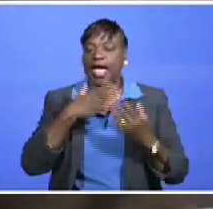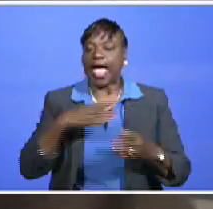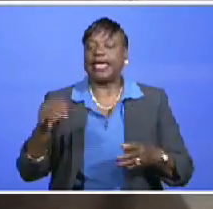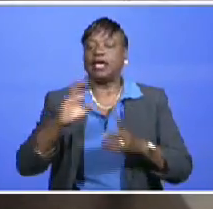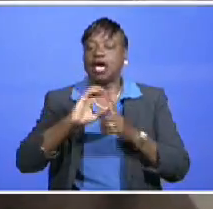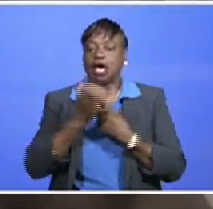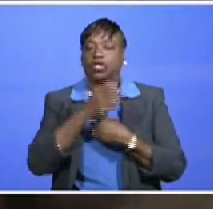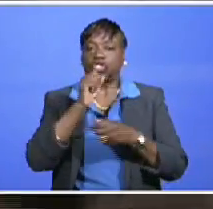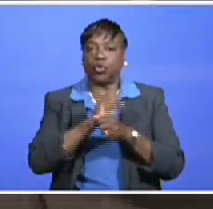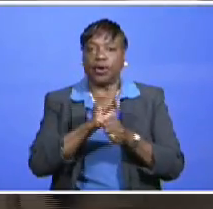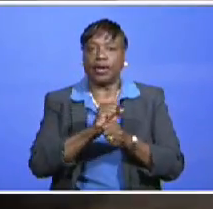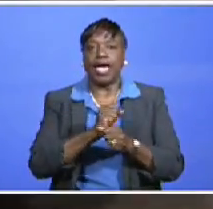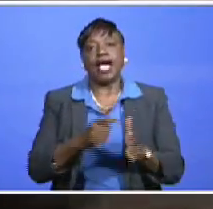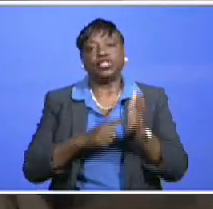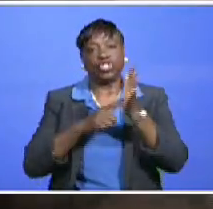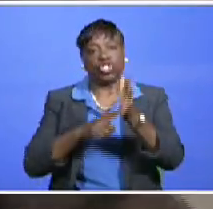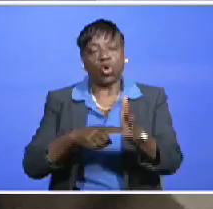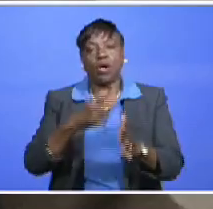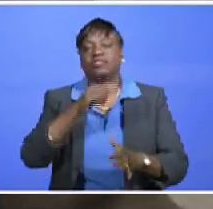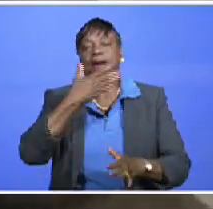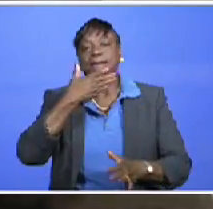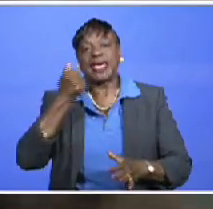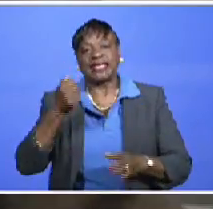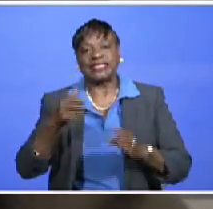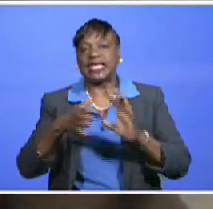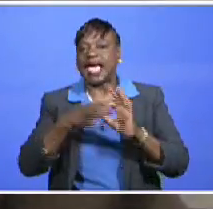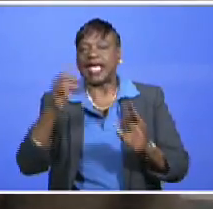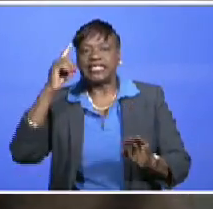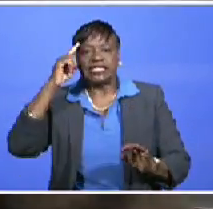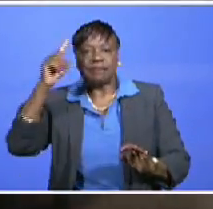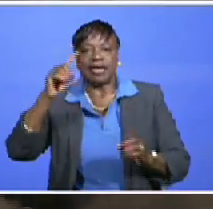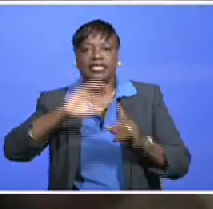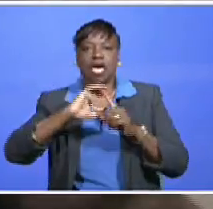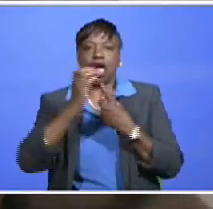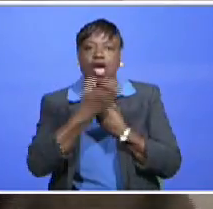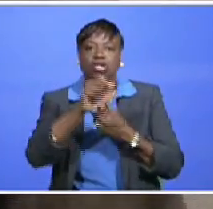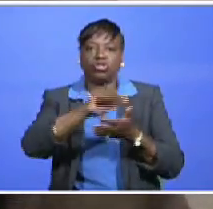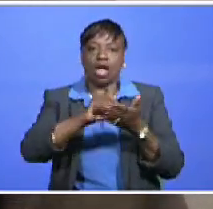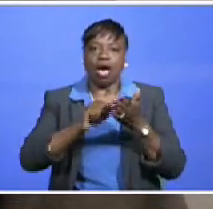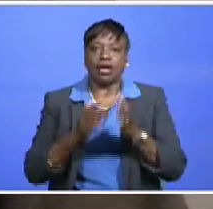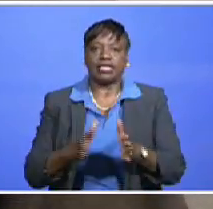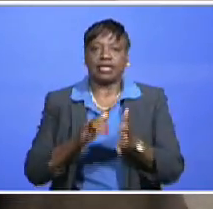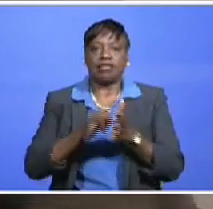opportunity to showcase the best and the brightest cultural artists that we have in our community.